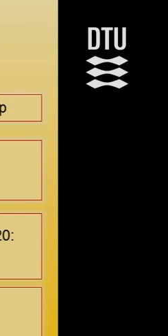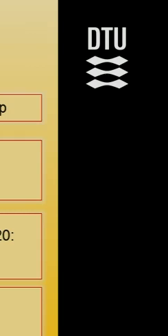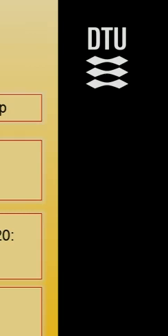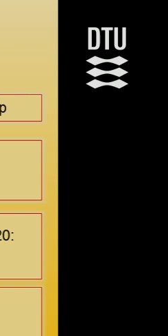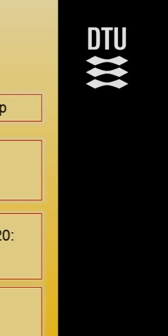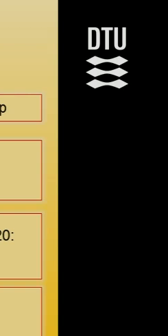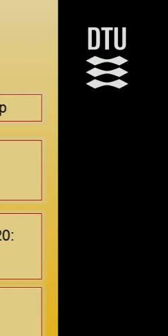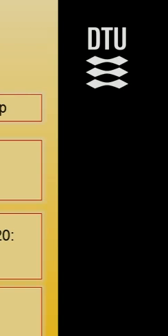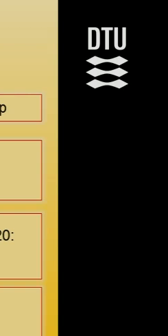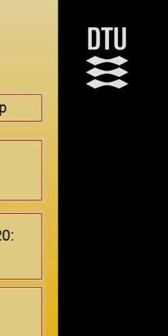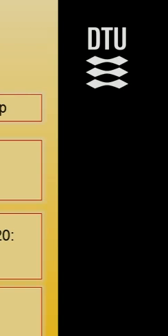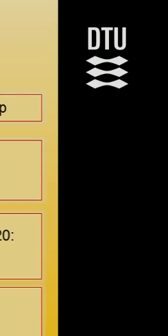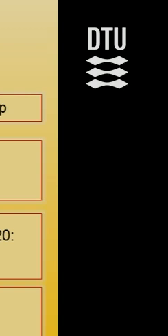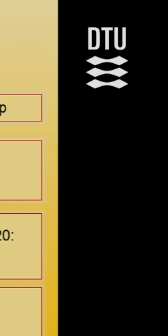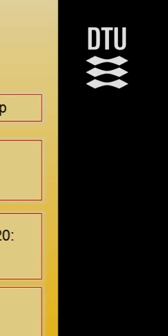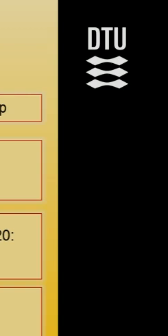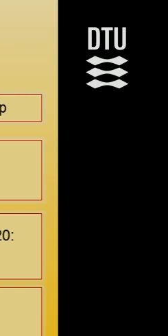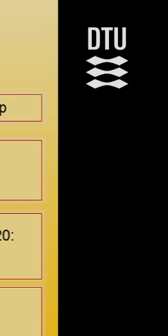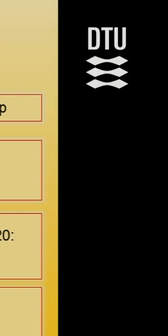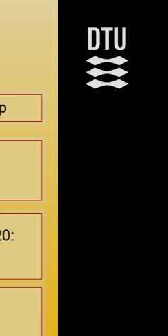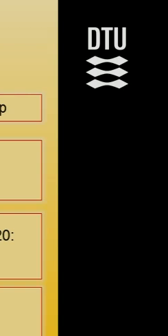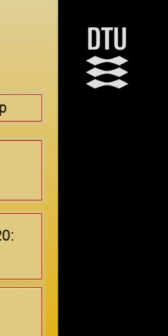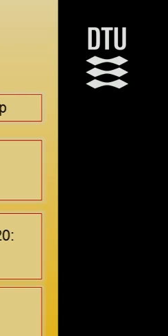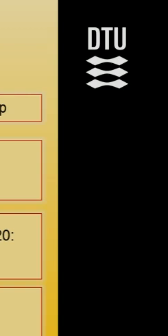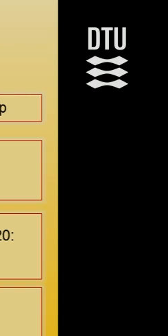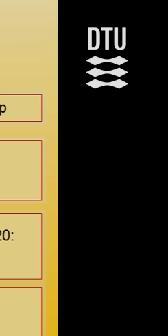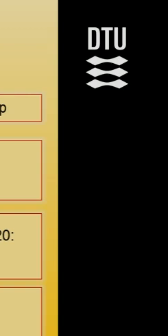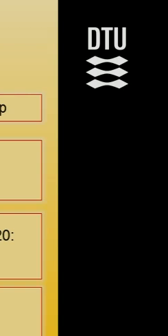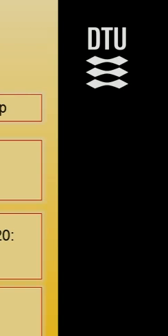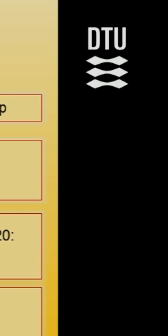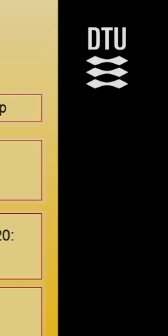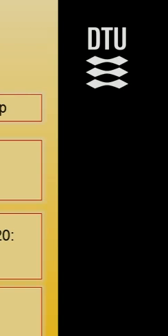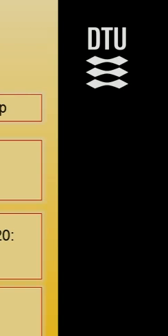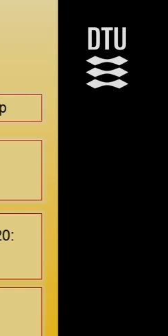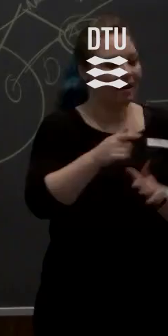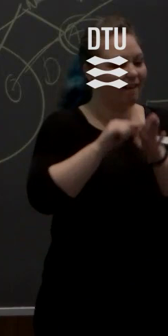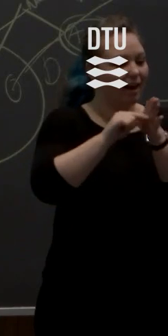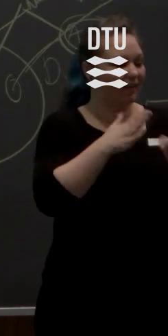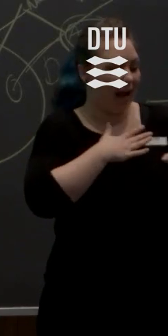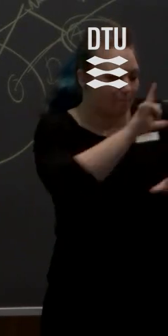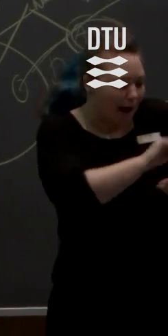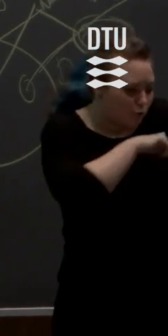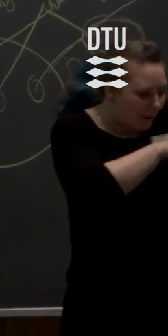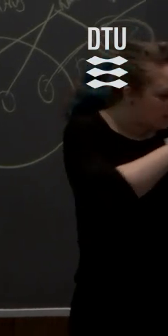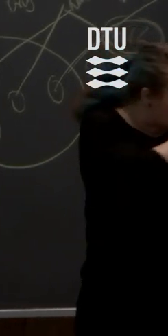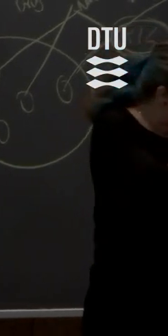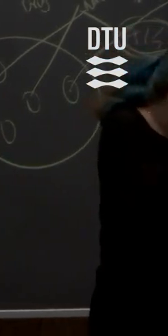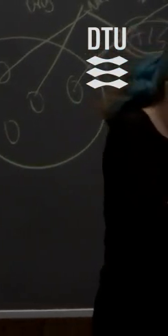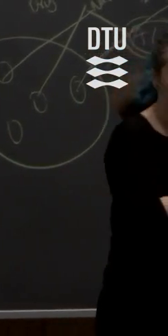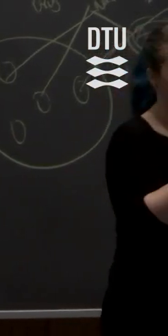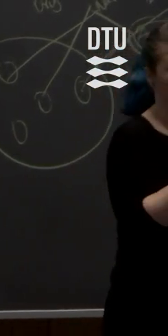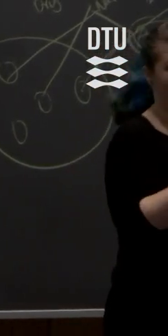leave them alone. So if you have leaders who want to be taskmasters and micromanagers, etc., you will not get high-performing